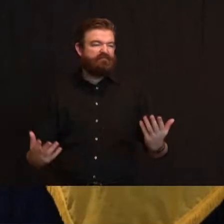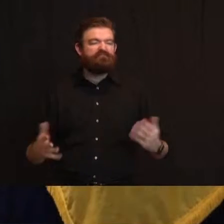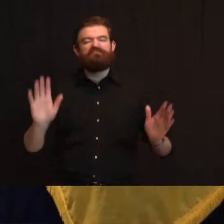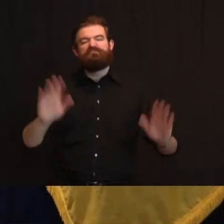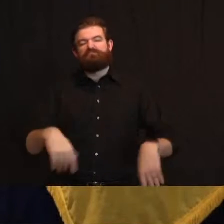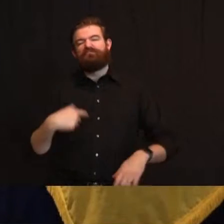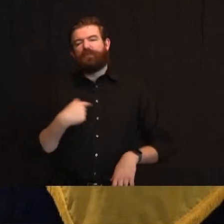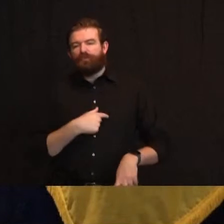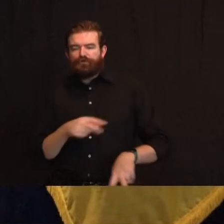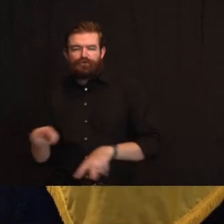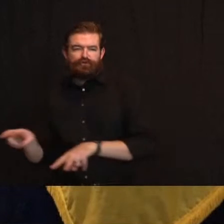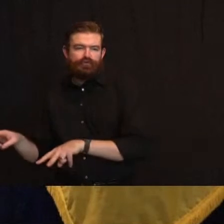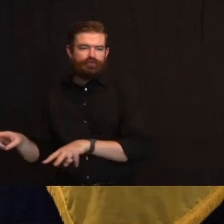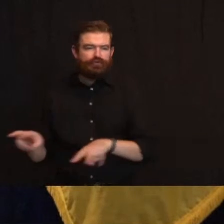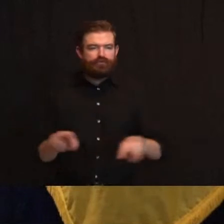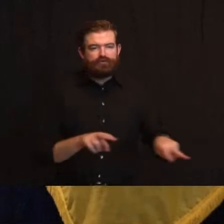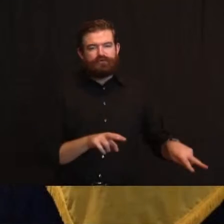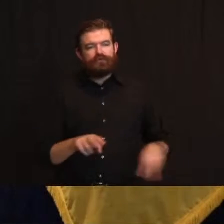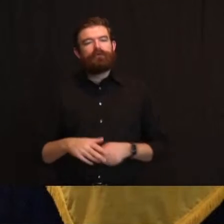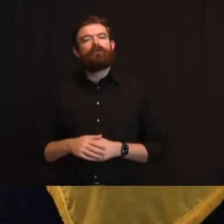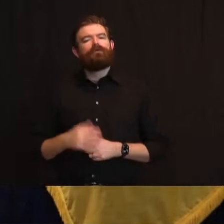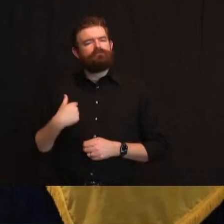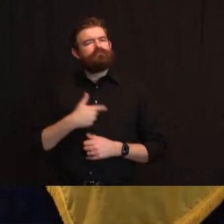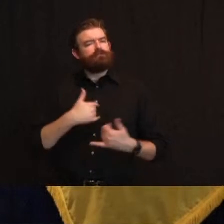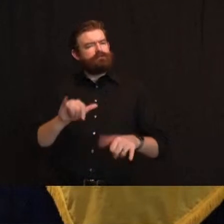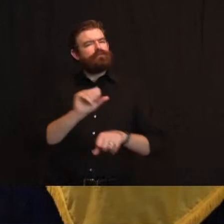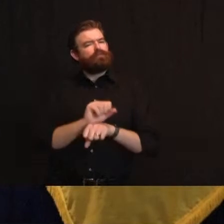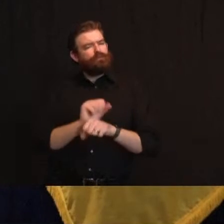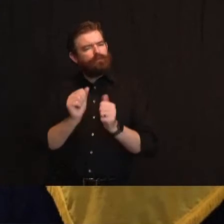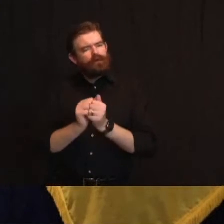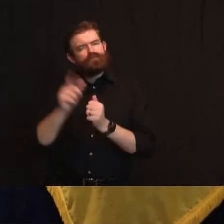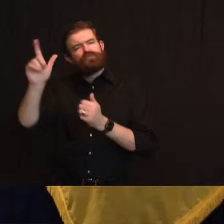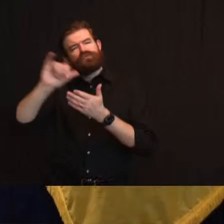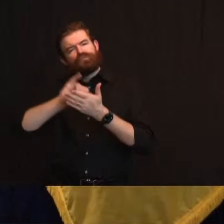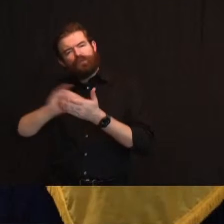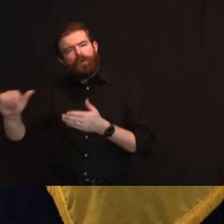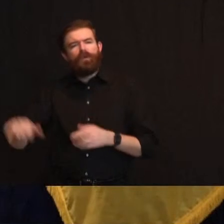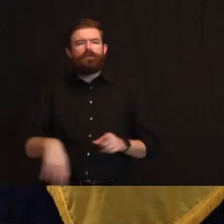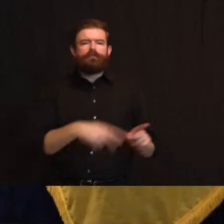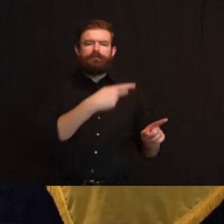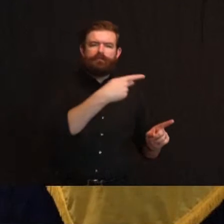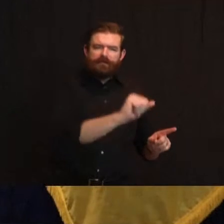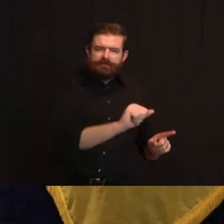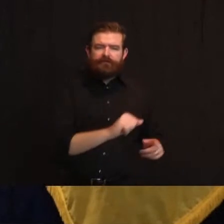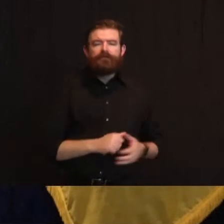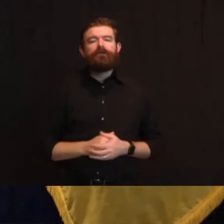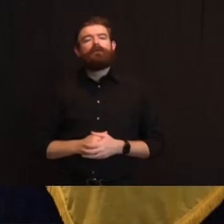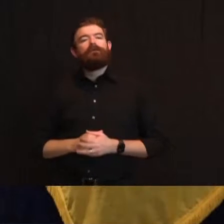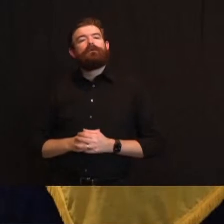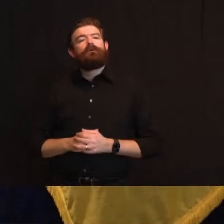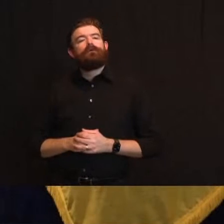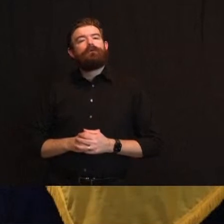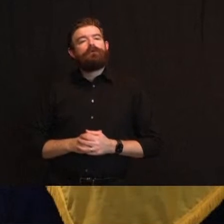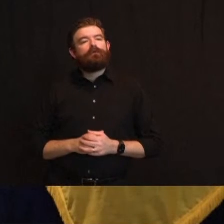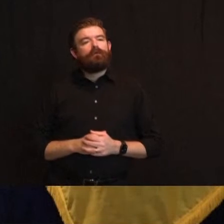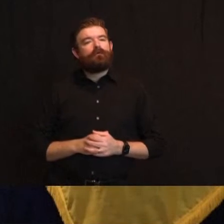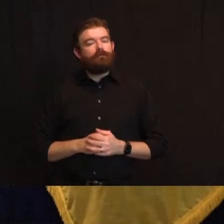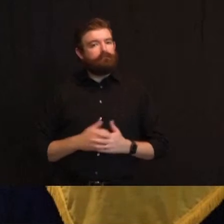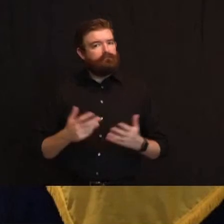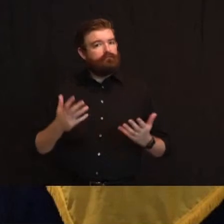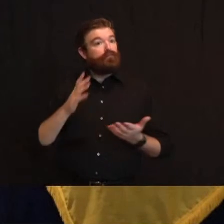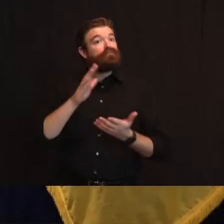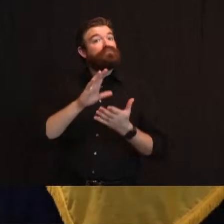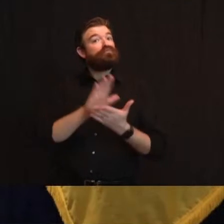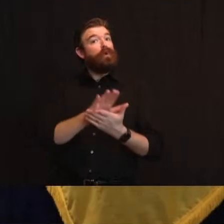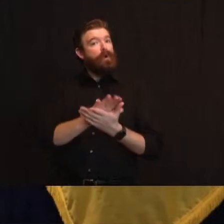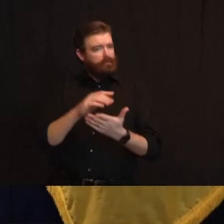New York and Pennsylvania and the other neighbors. We did something on schools a couple of weeks ago. I haven't spoken to Governor Cuomo, by